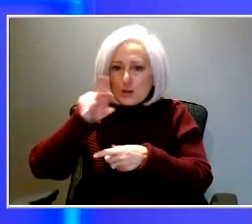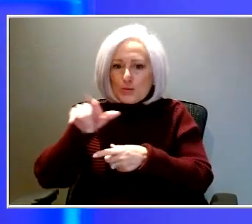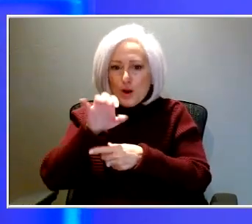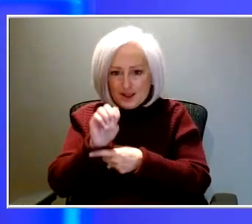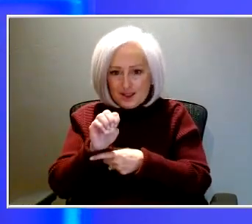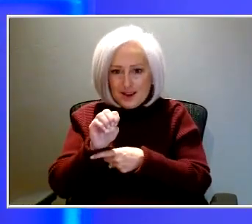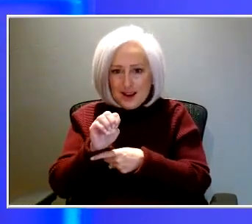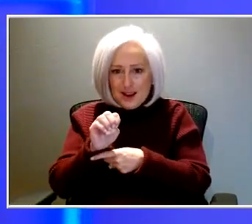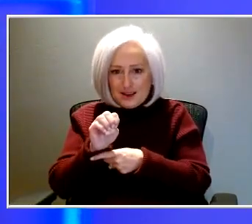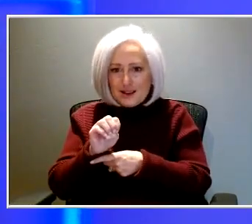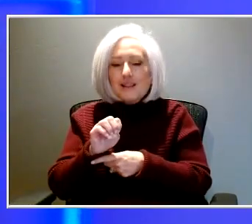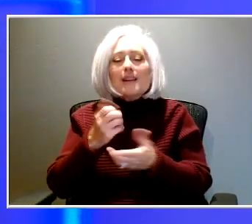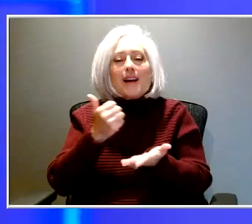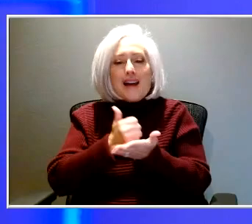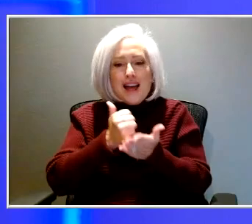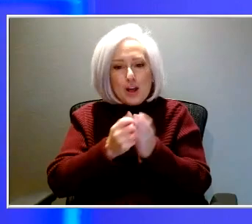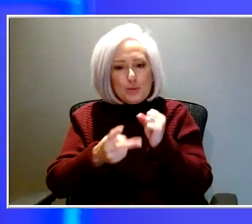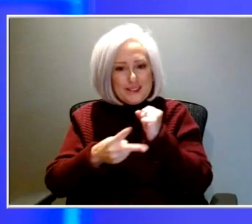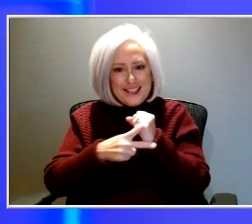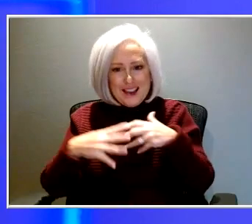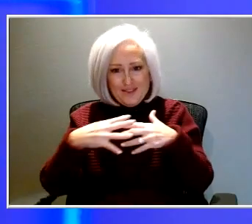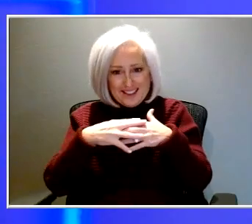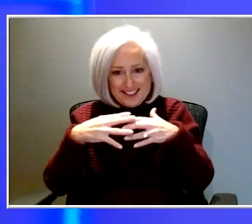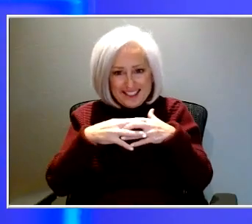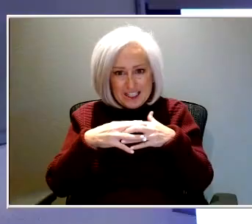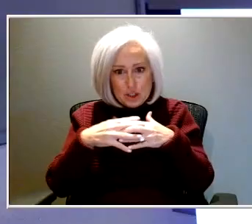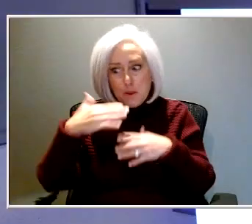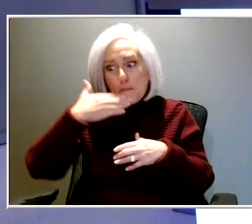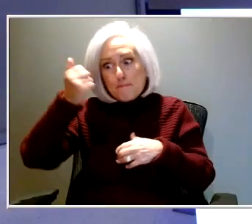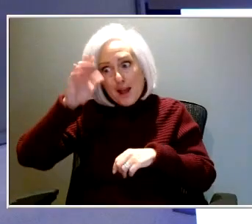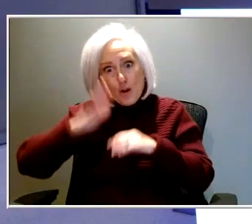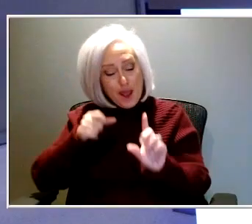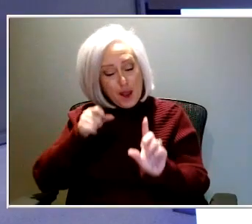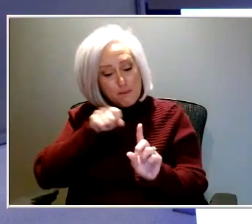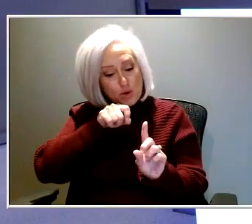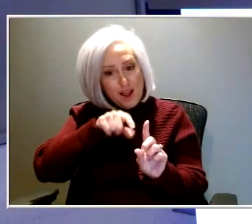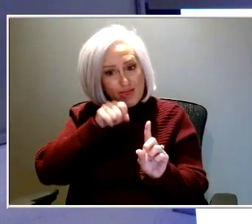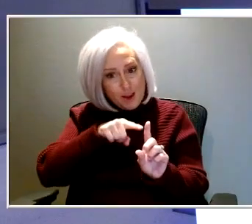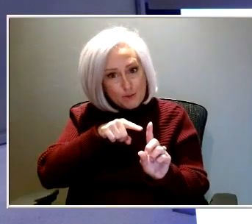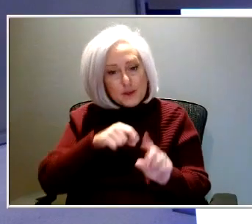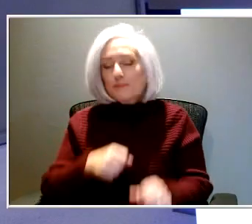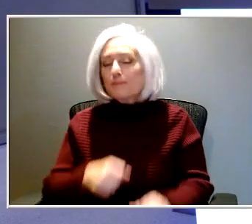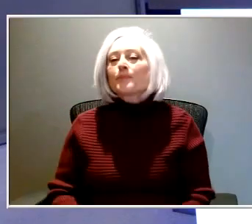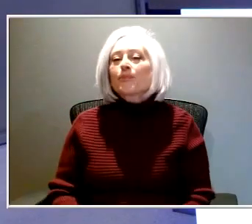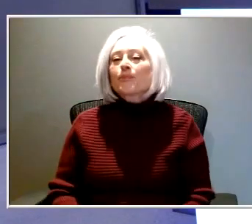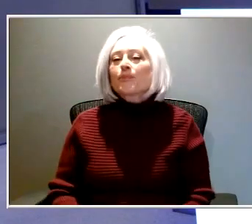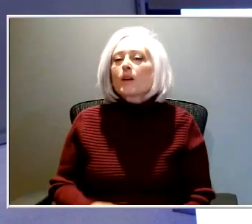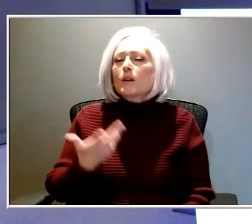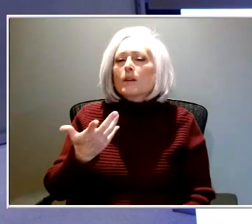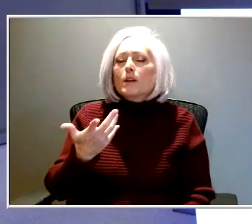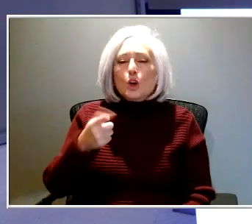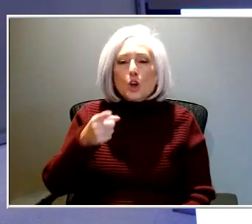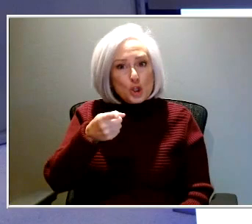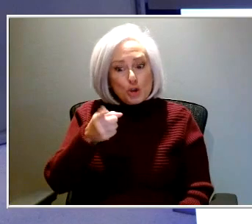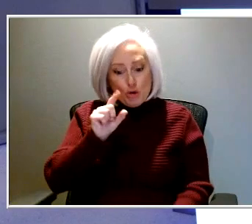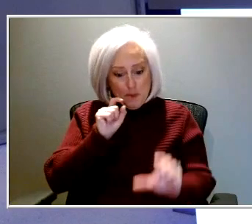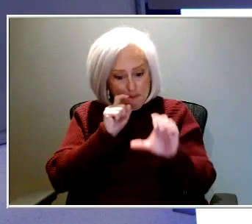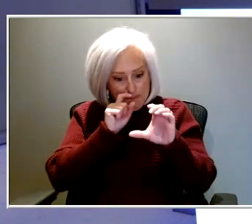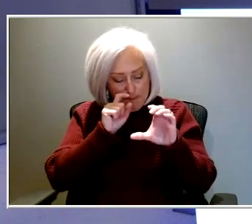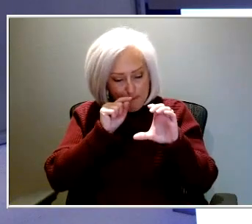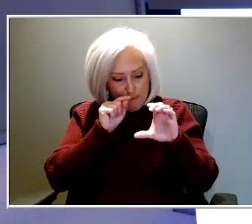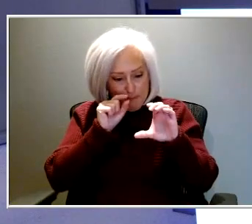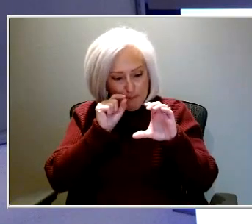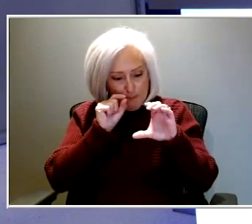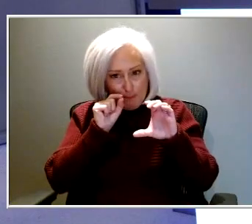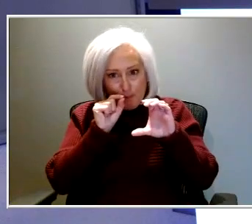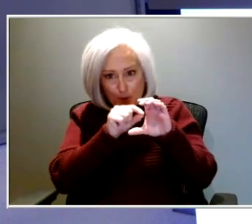actually spares tissue even a little bit better than proton therapy does. So what's it like once you put those seeds in? This is not open surgery,